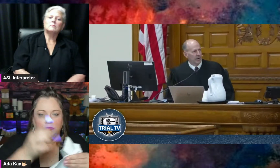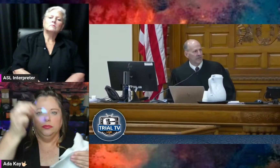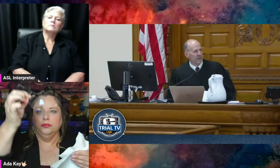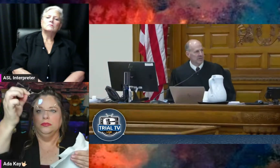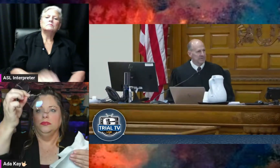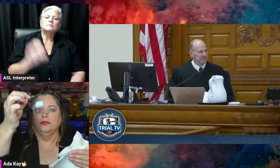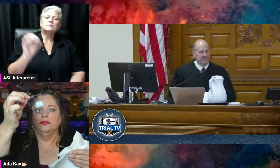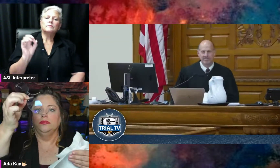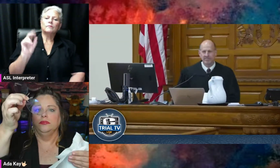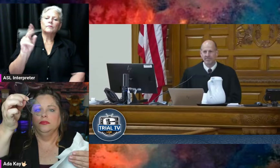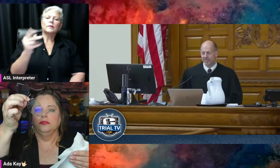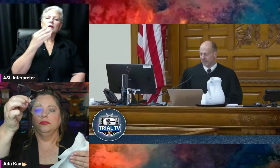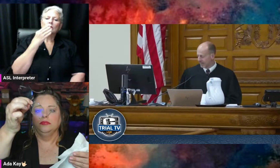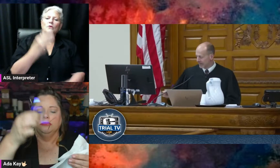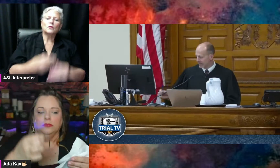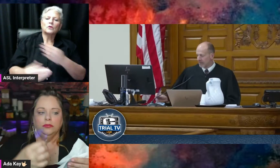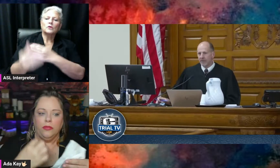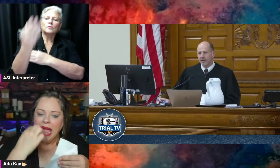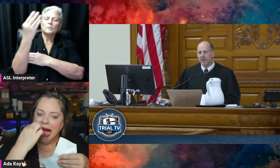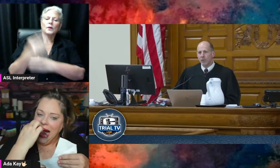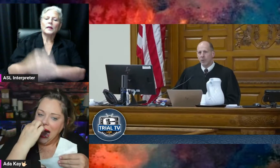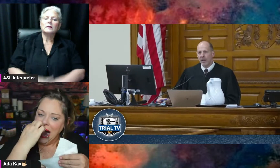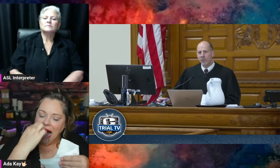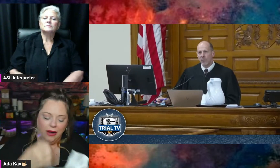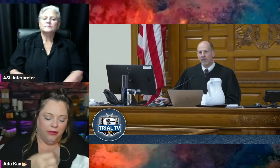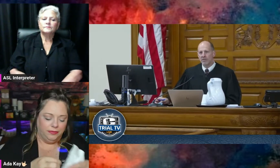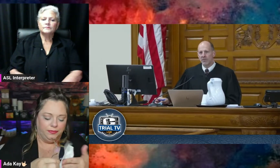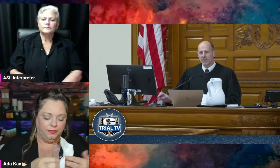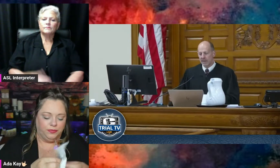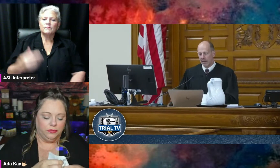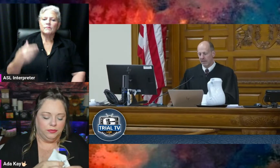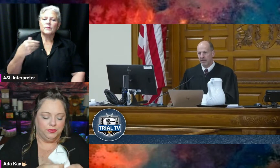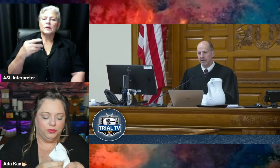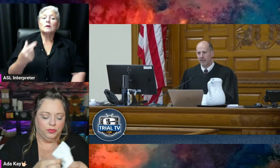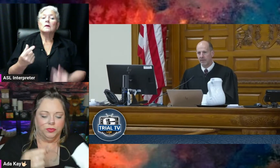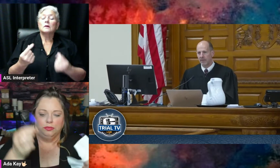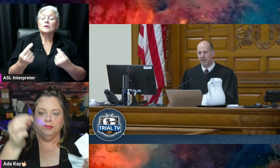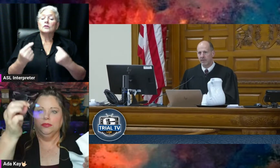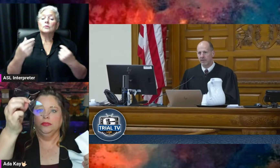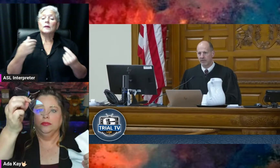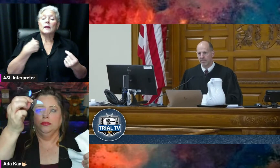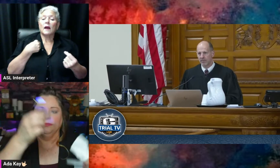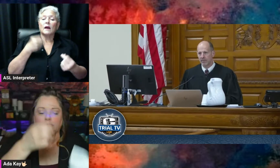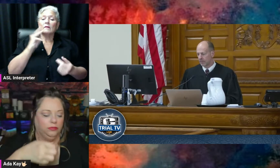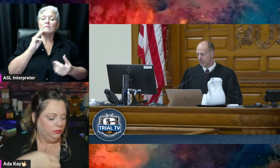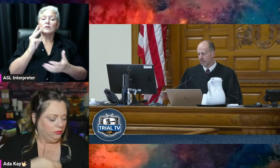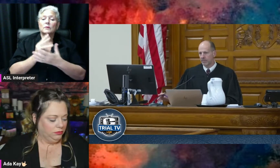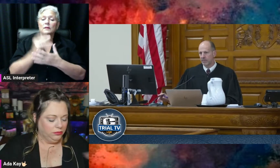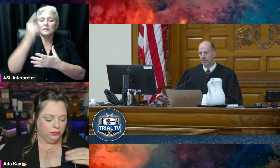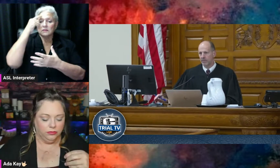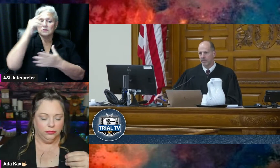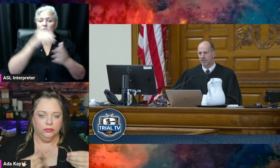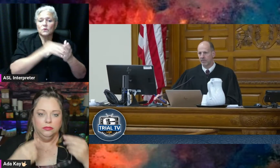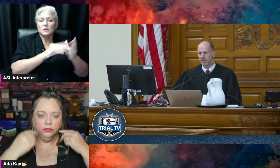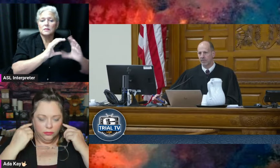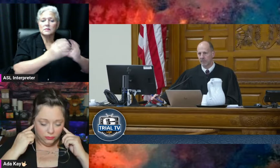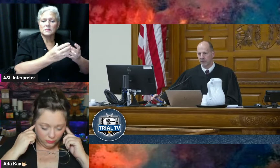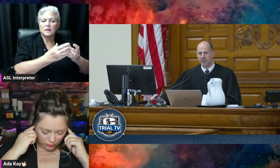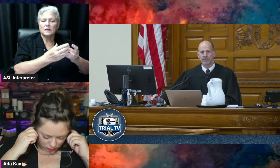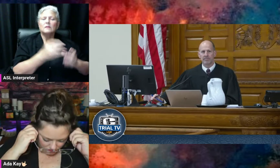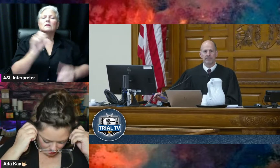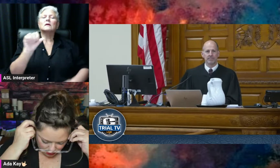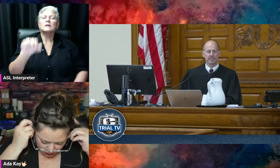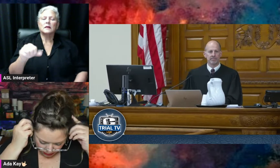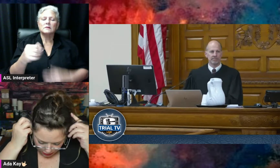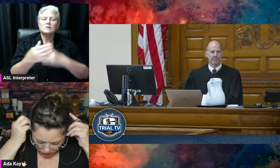Okay, good morning, folks. Do we have a witness for the state? Yes, Your Honor, we would call Dr. Kelly